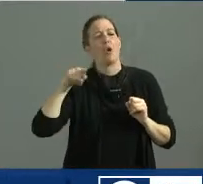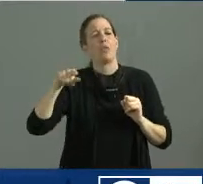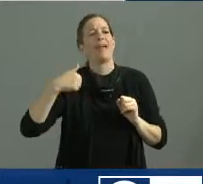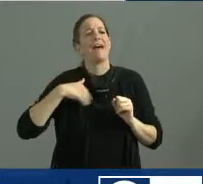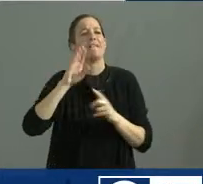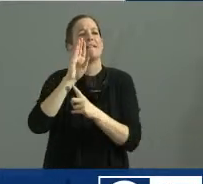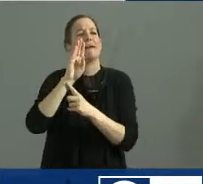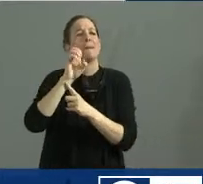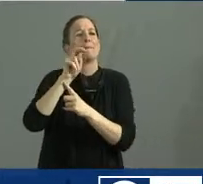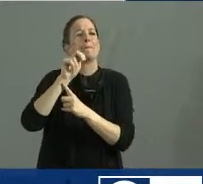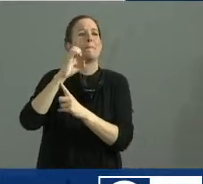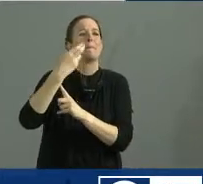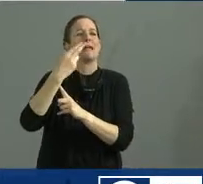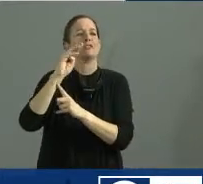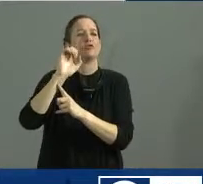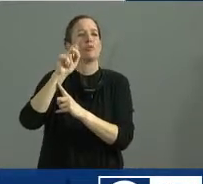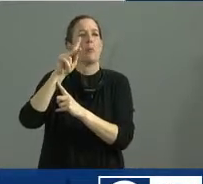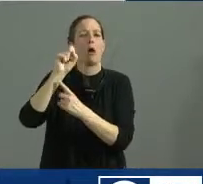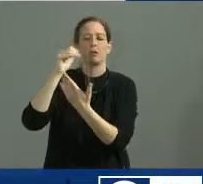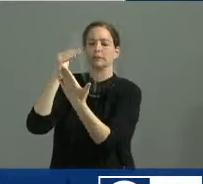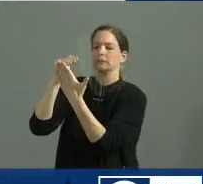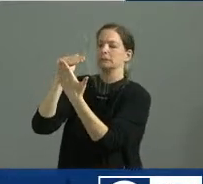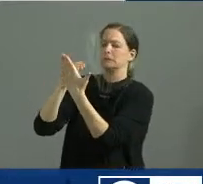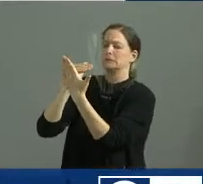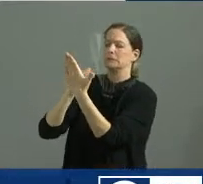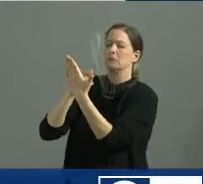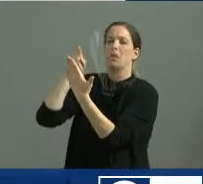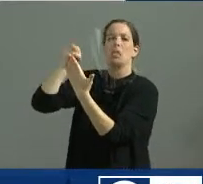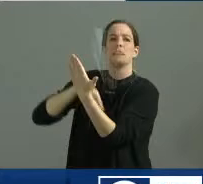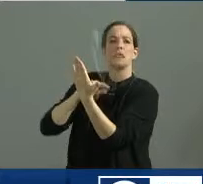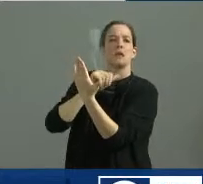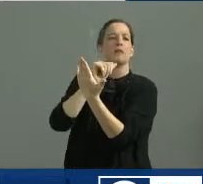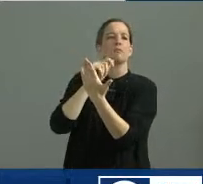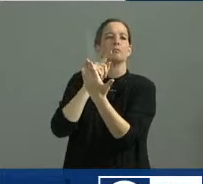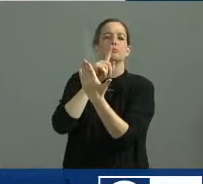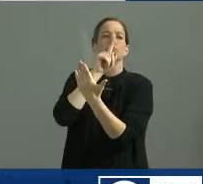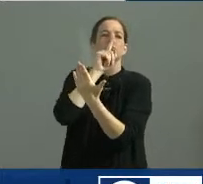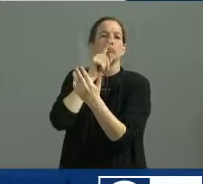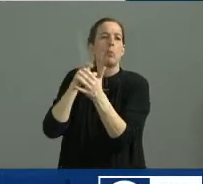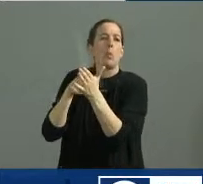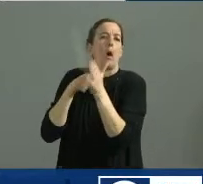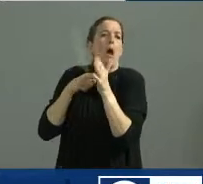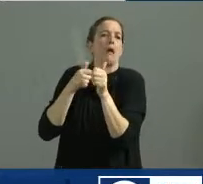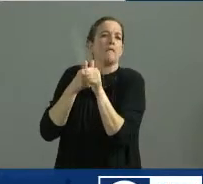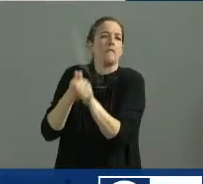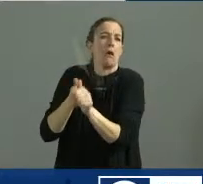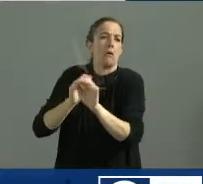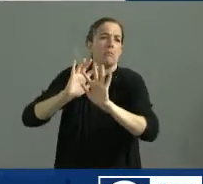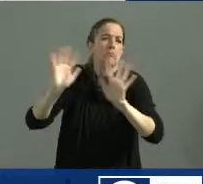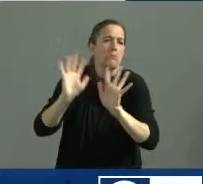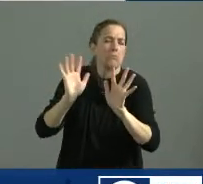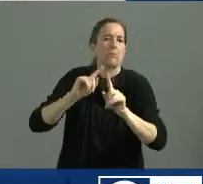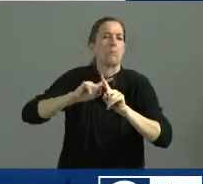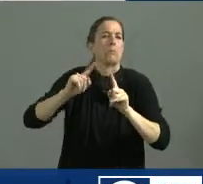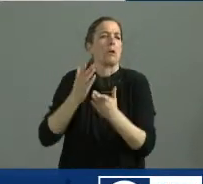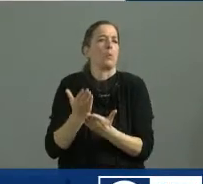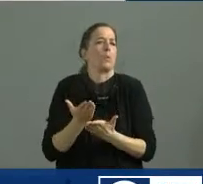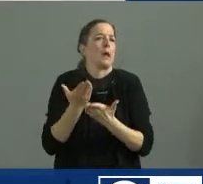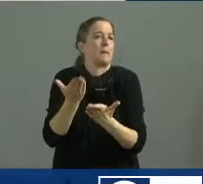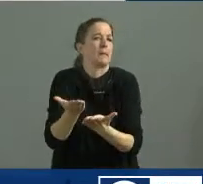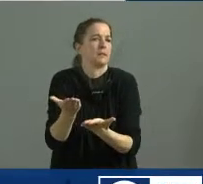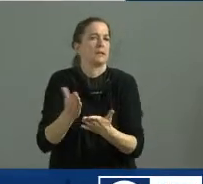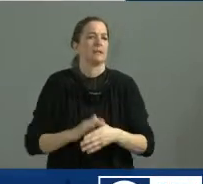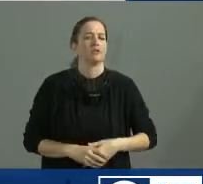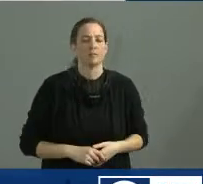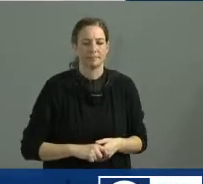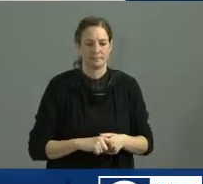because the spread is soaring statewide? So all of our counties are in the criteria for